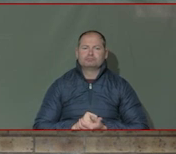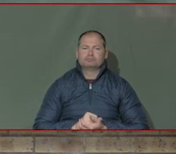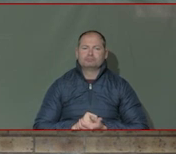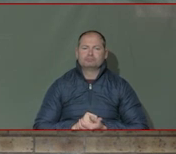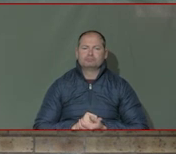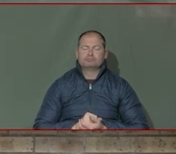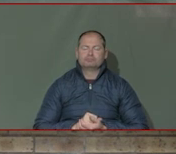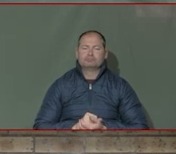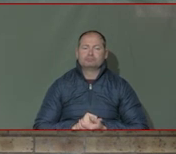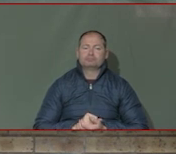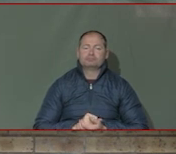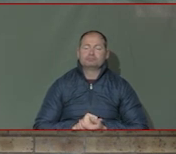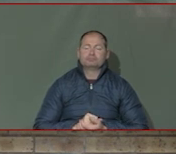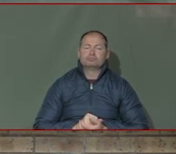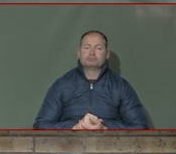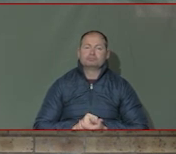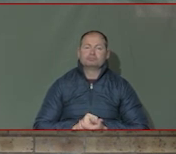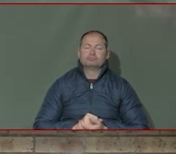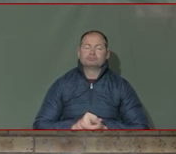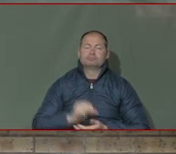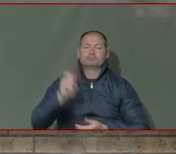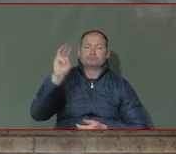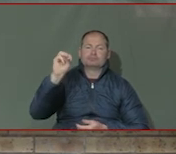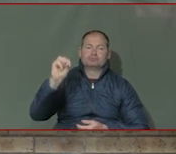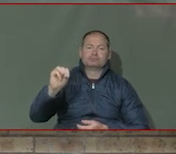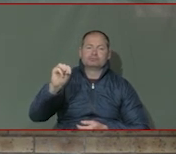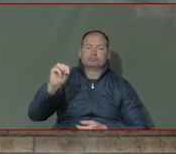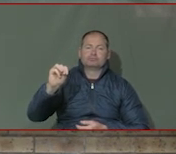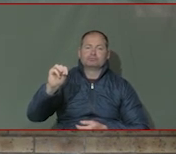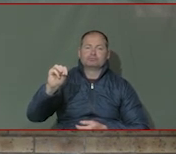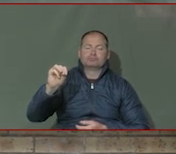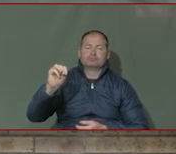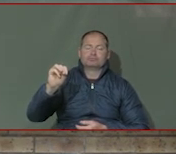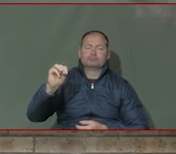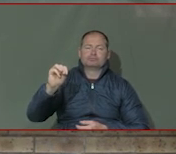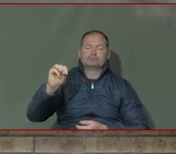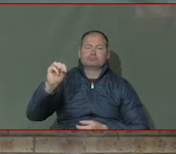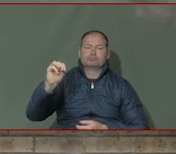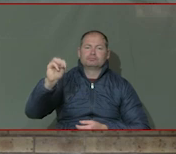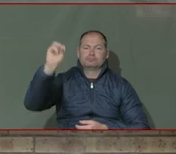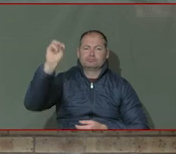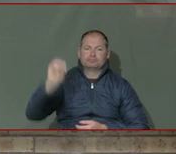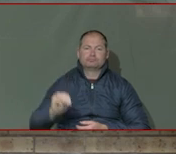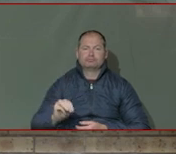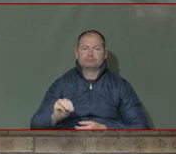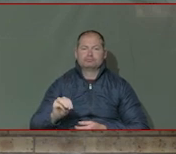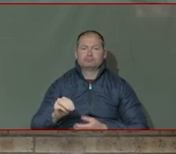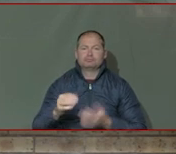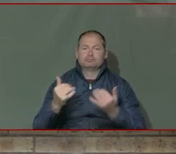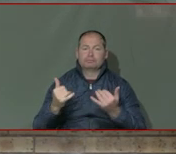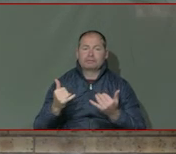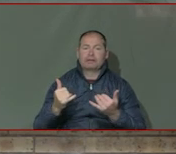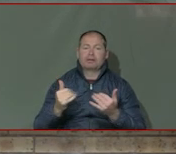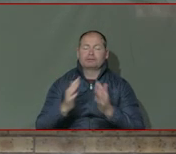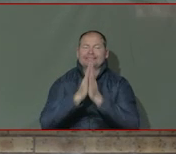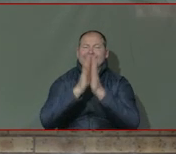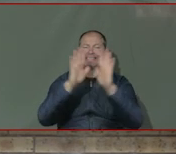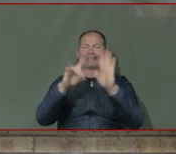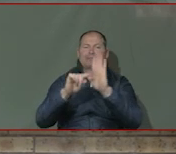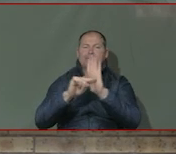And the gradient of AC is equal to changing y with changing x. So it is 10